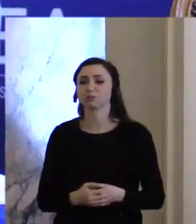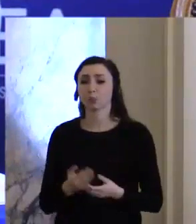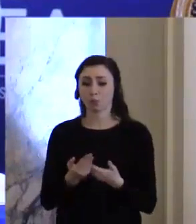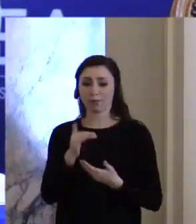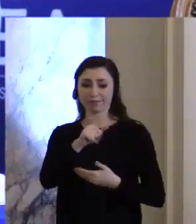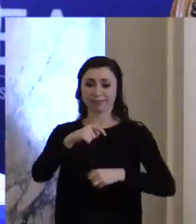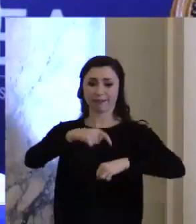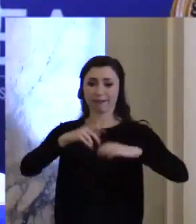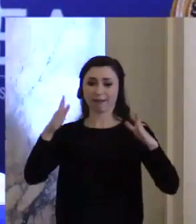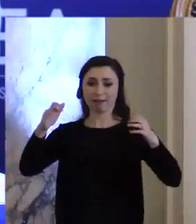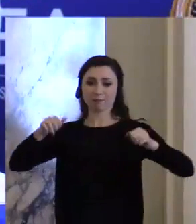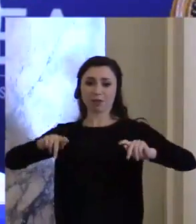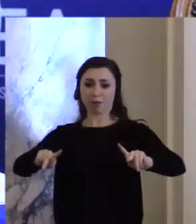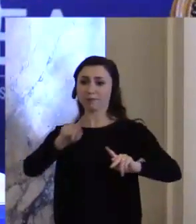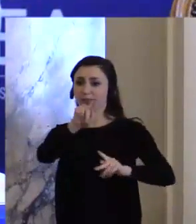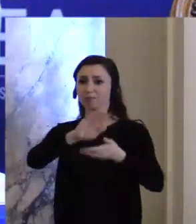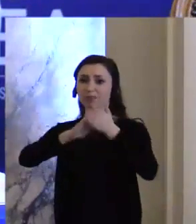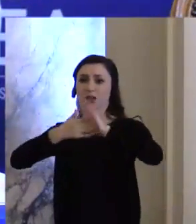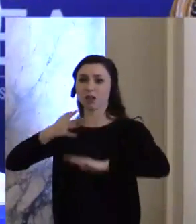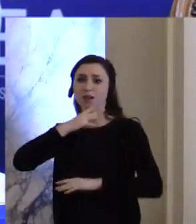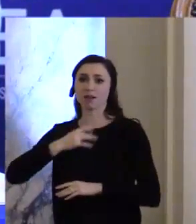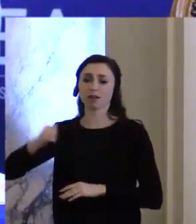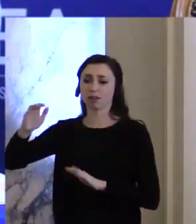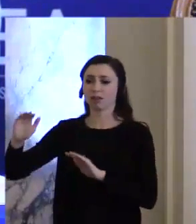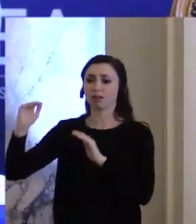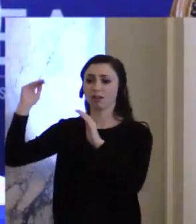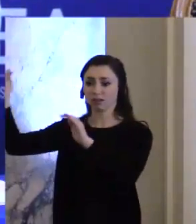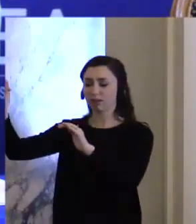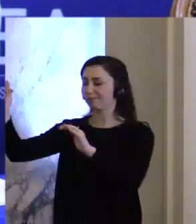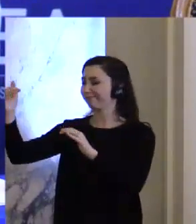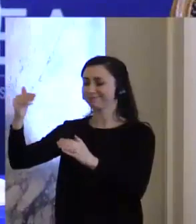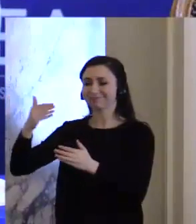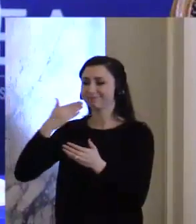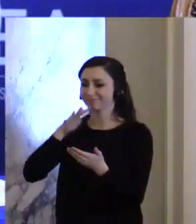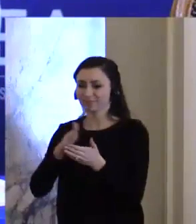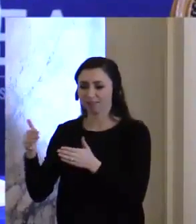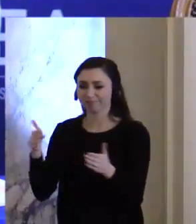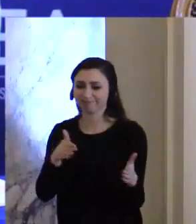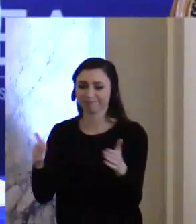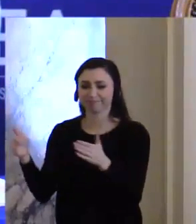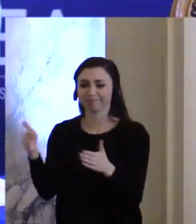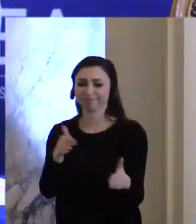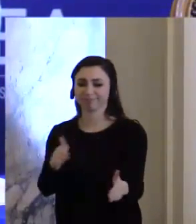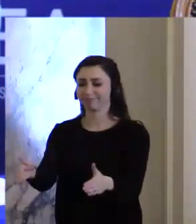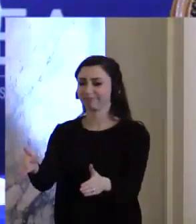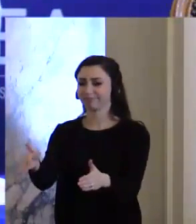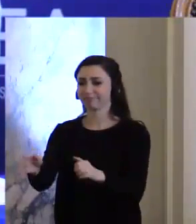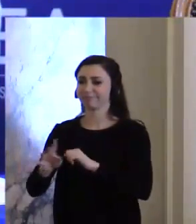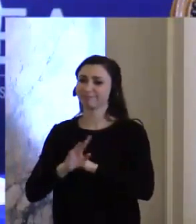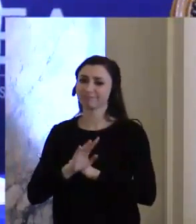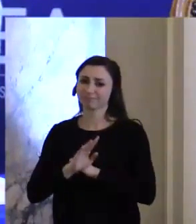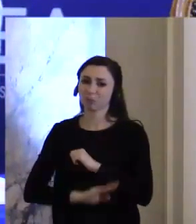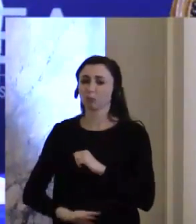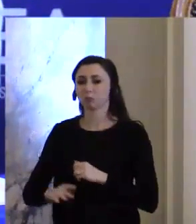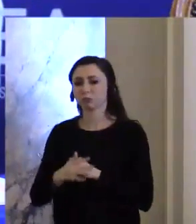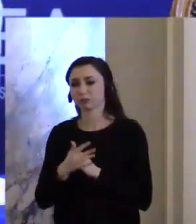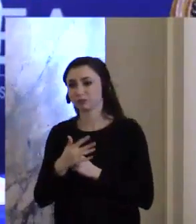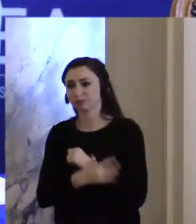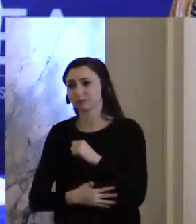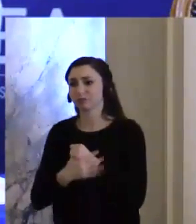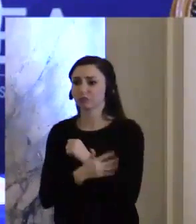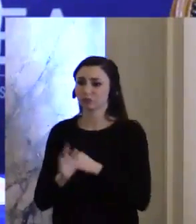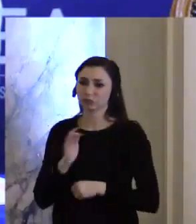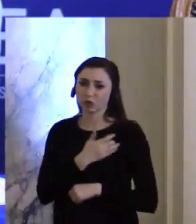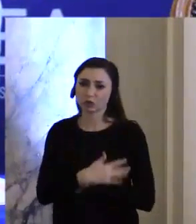opportunity and they grow older and fall into wayward paths that abound in some of our countries. And there are